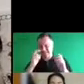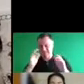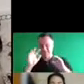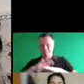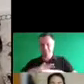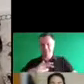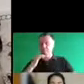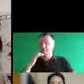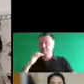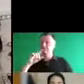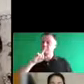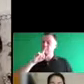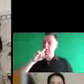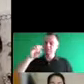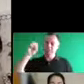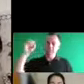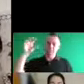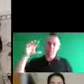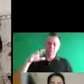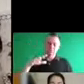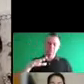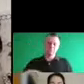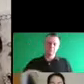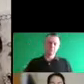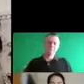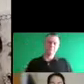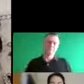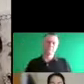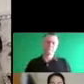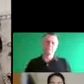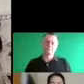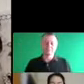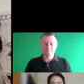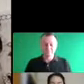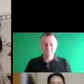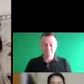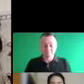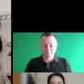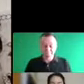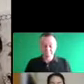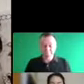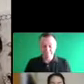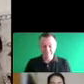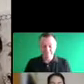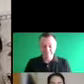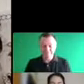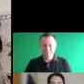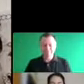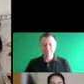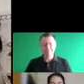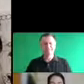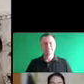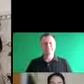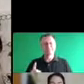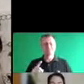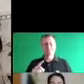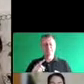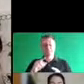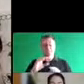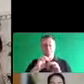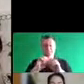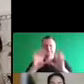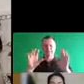light issues, we often were having difficulties with focus. So you see that